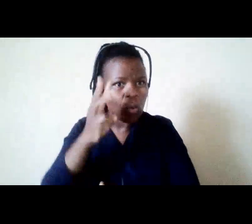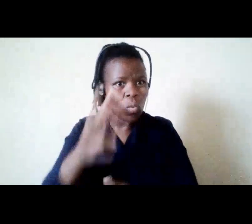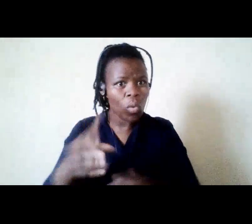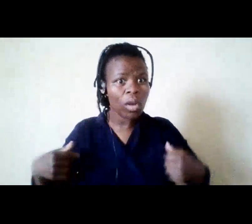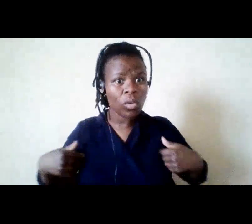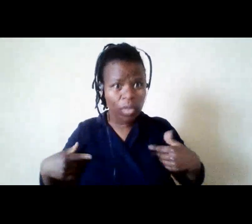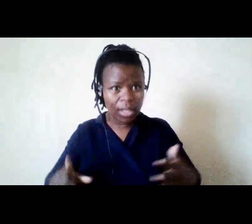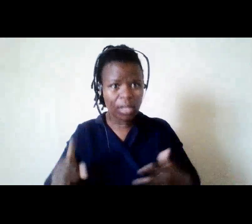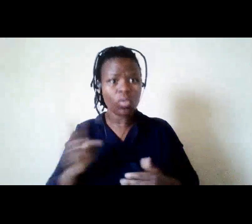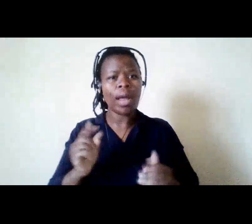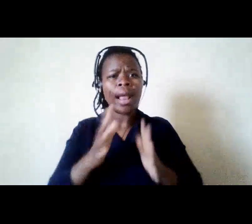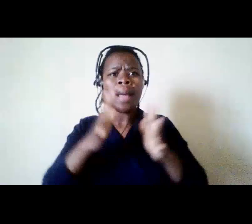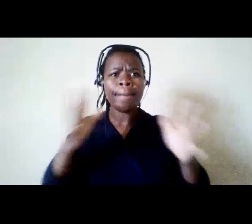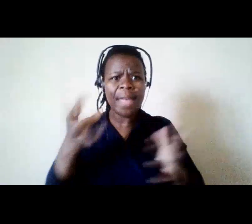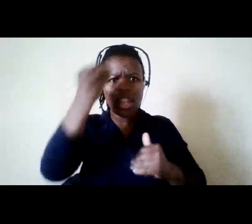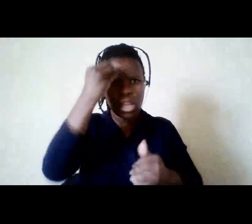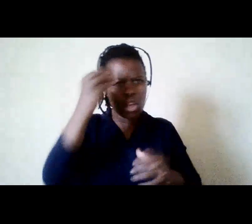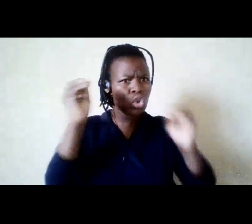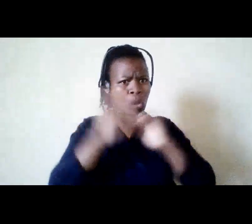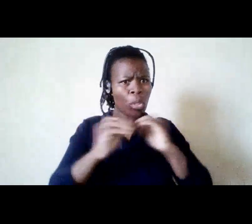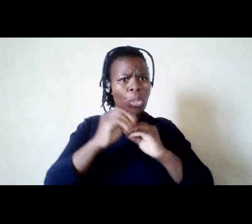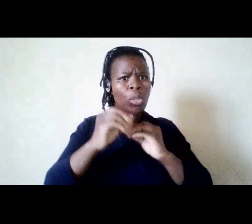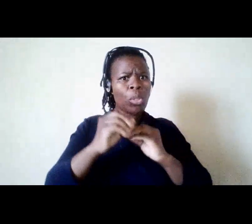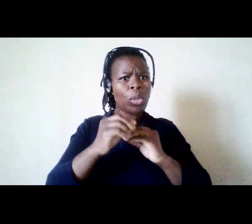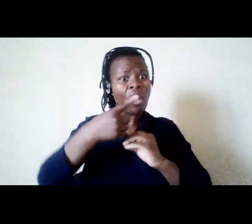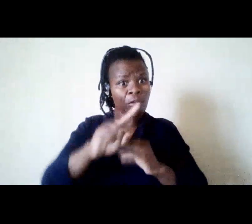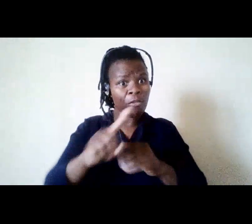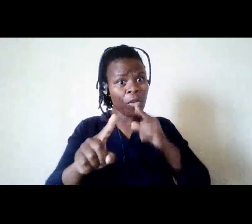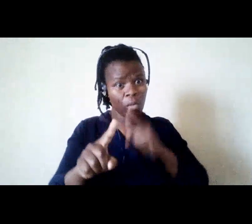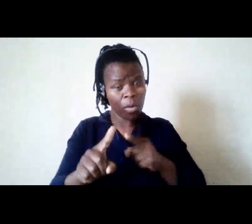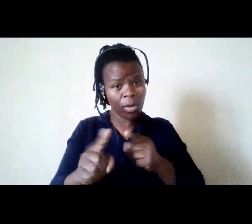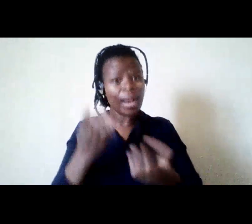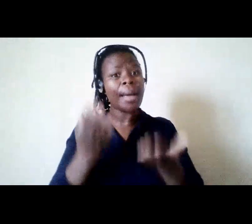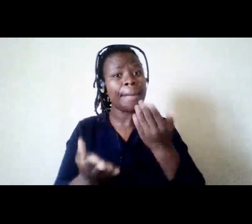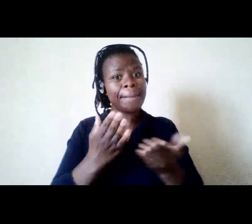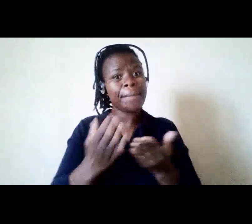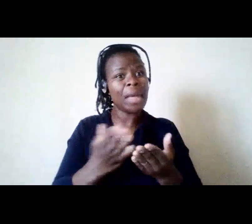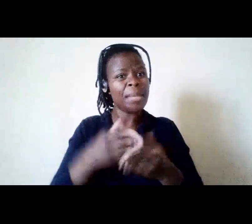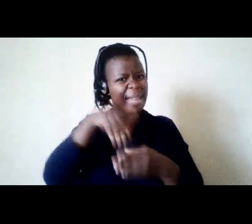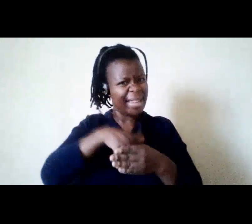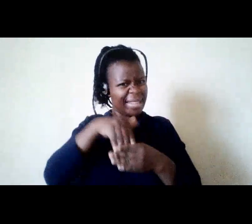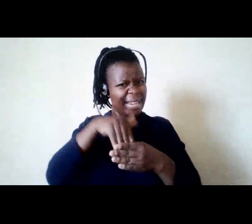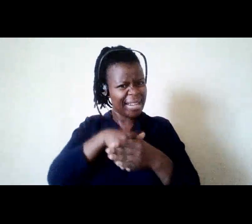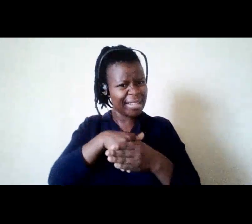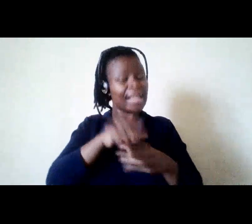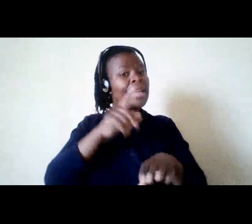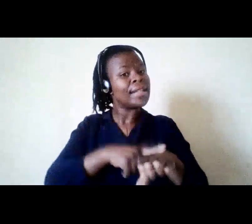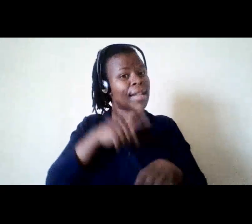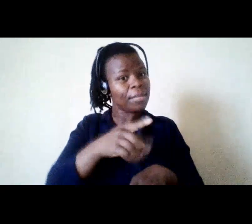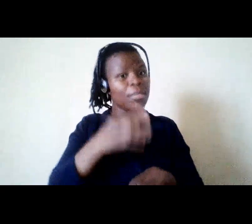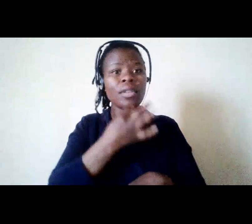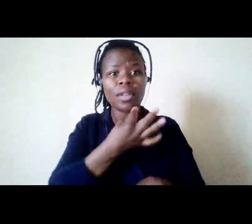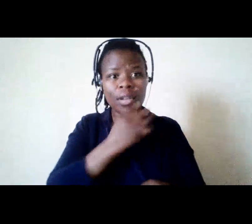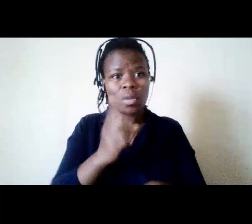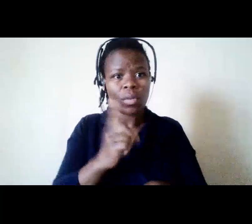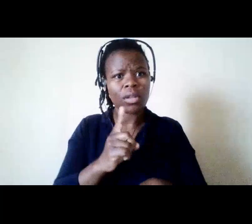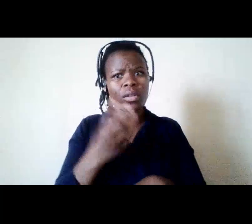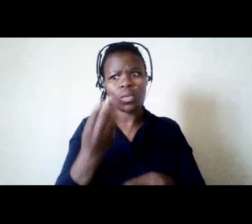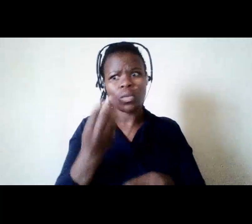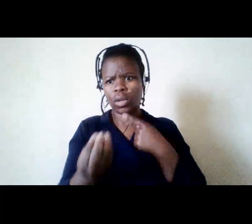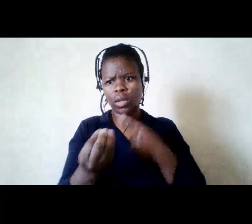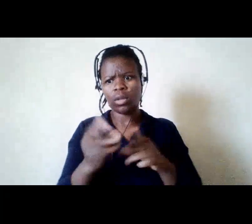that child at that time. It may be internalized oppression. At that time, he said the child is trying to negotiate his